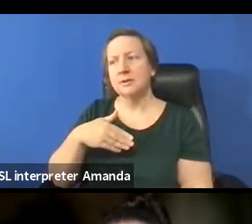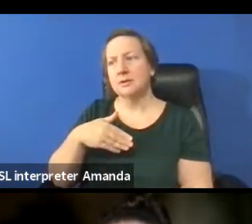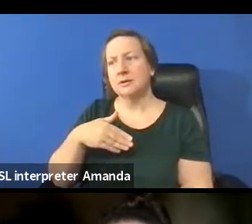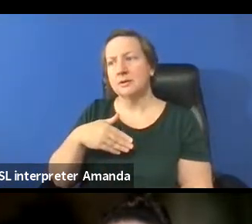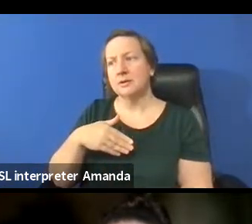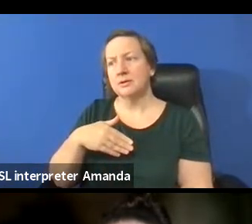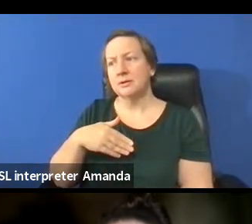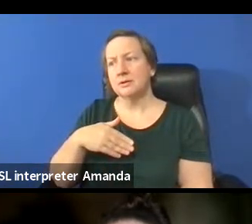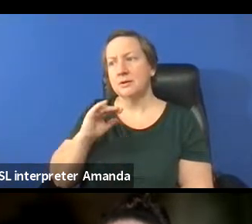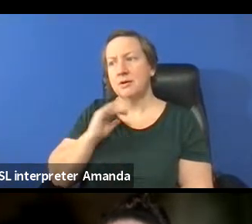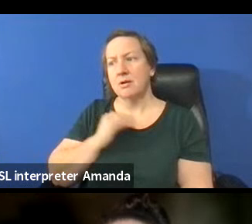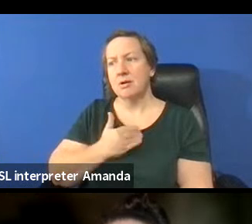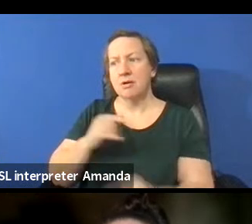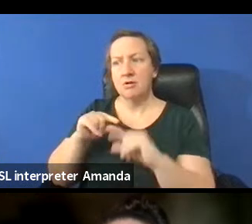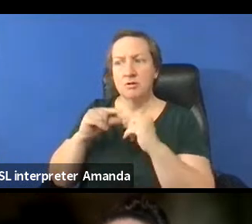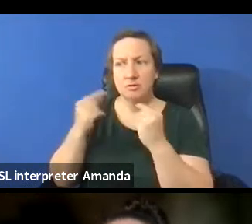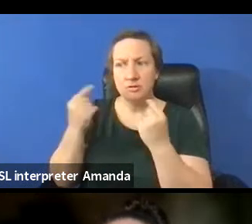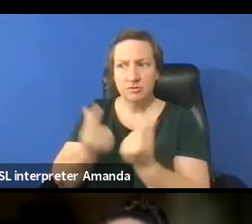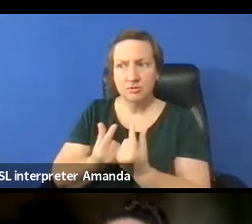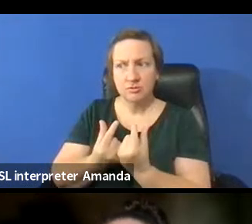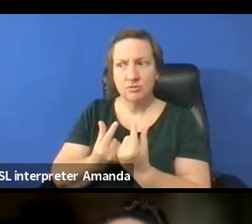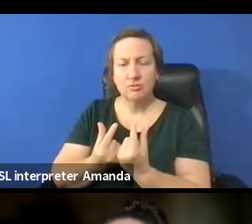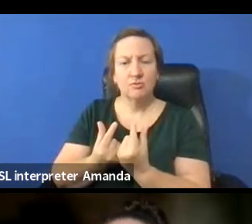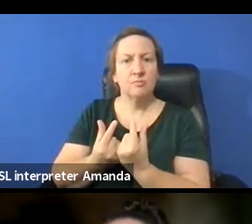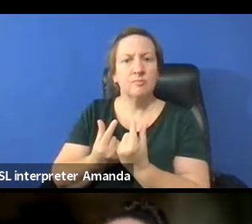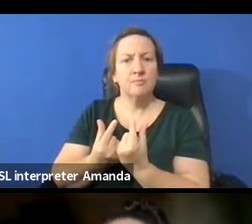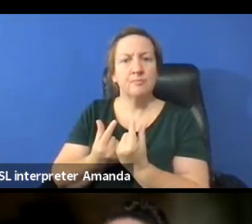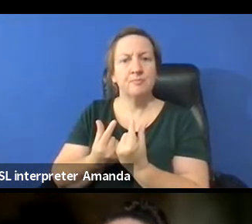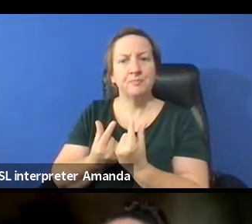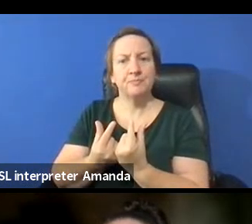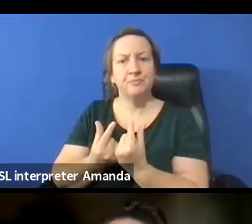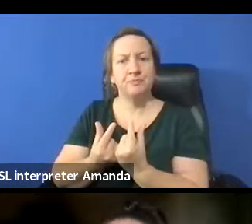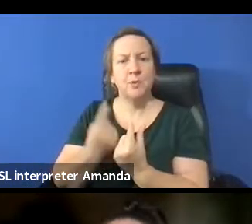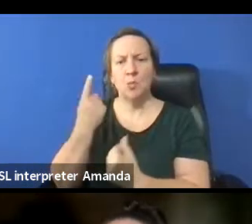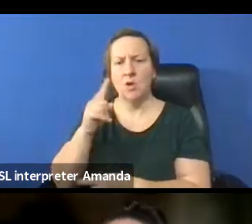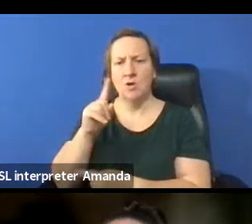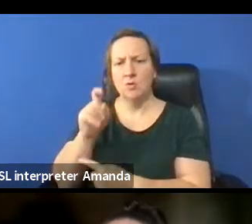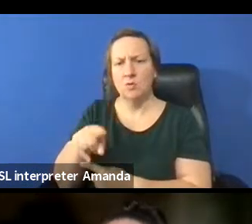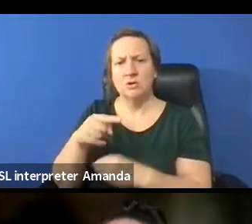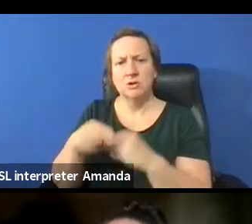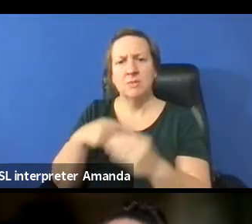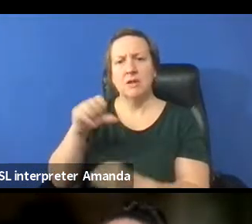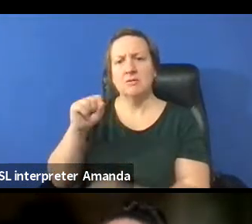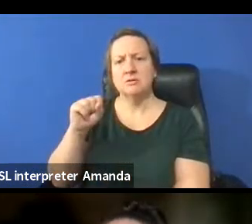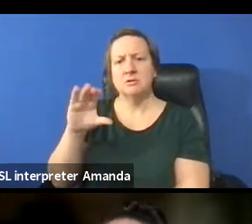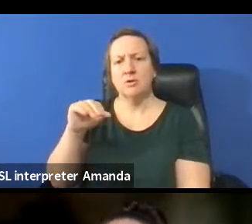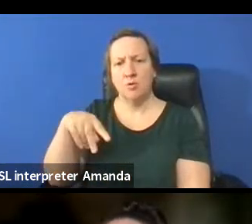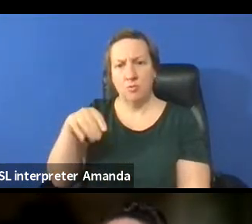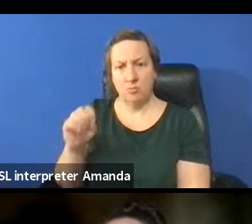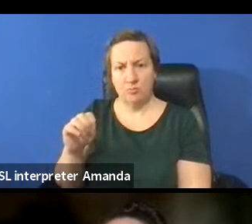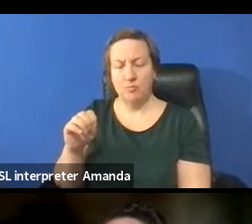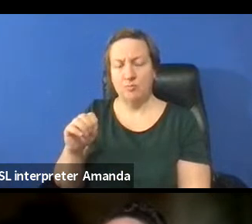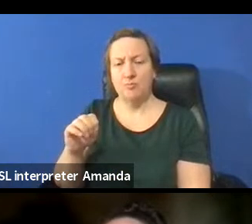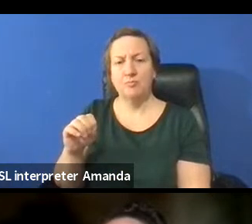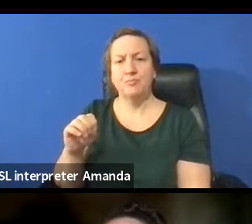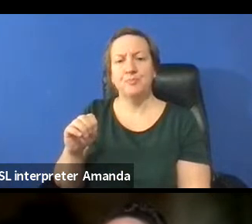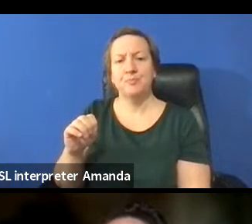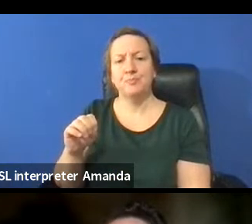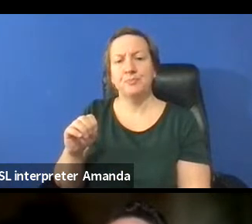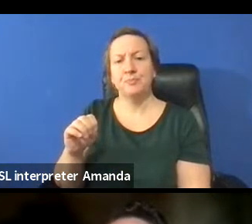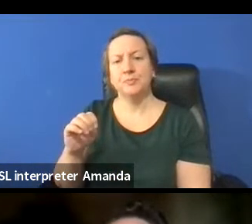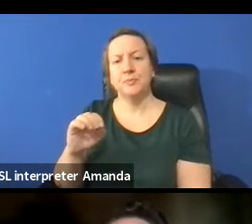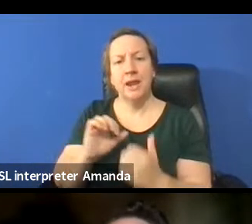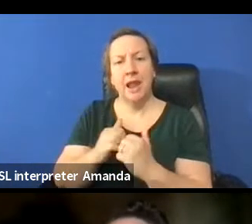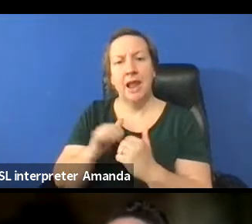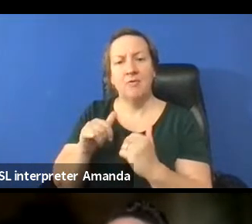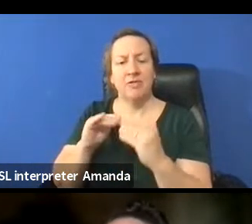In our group, there was a question around the scope, how the